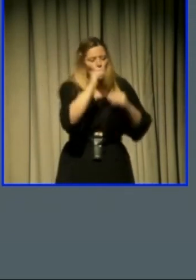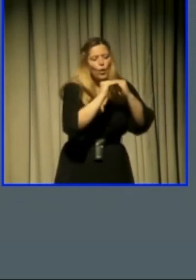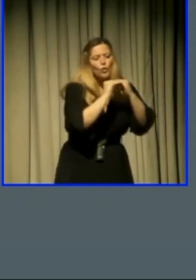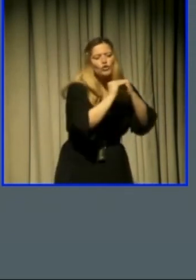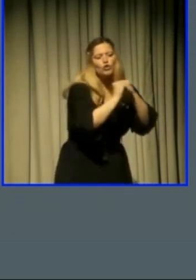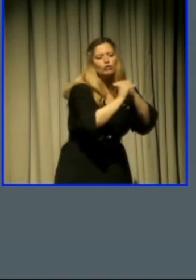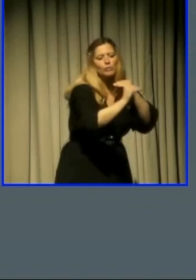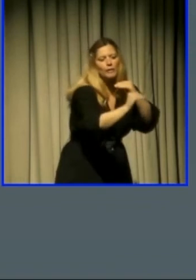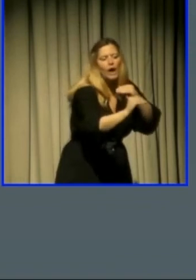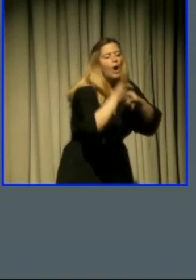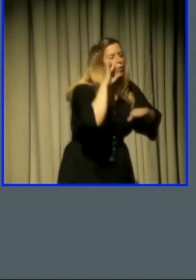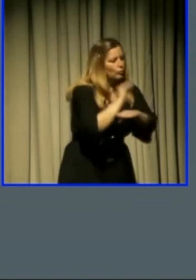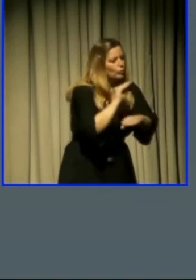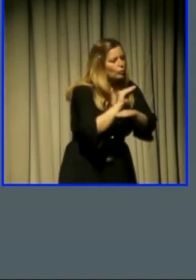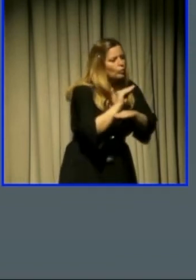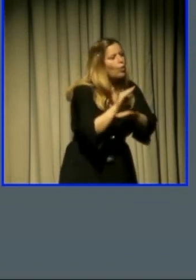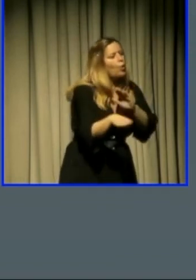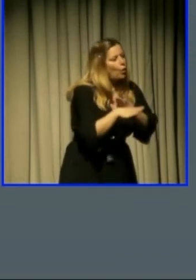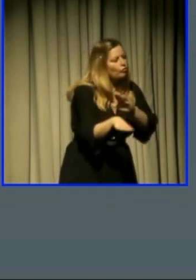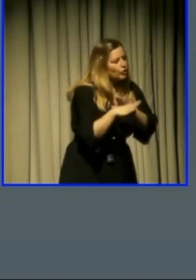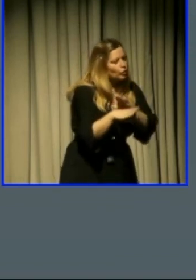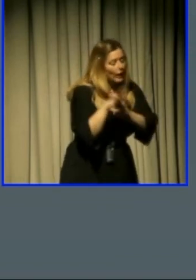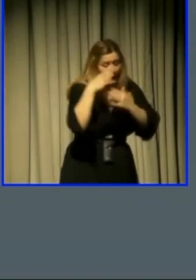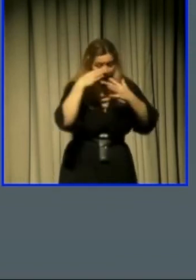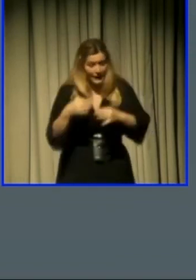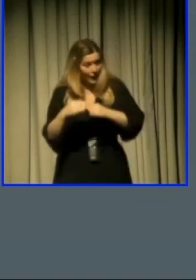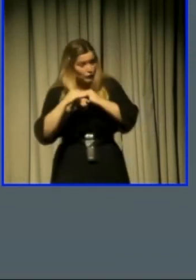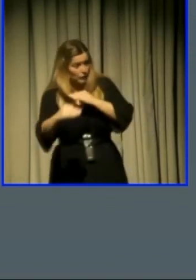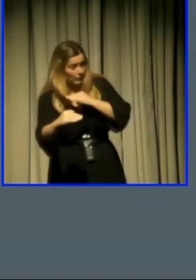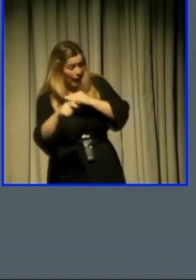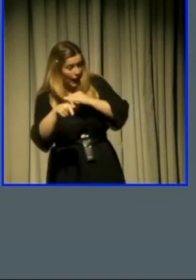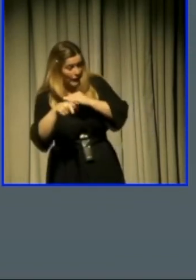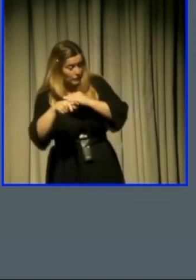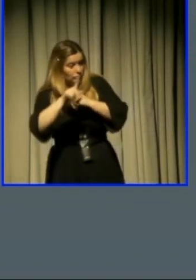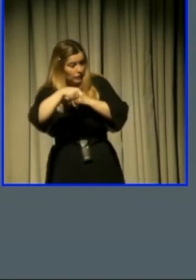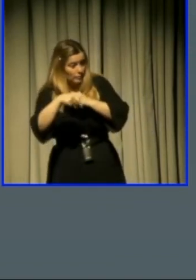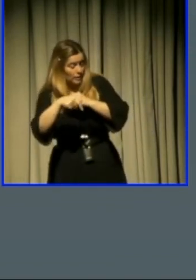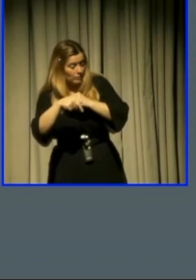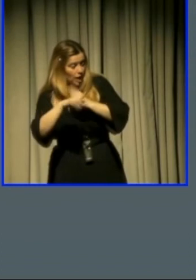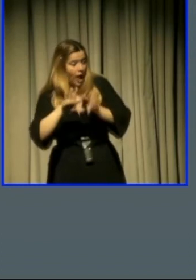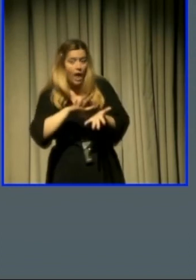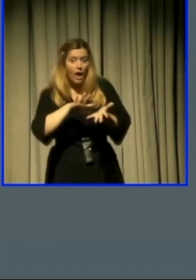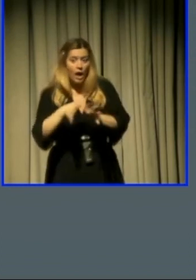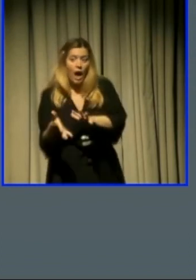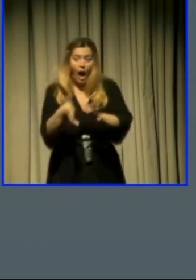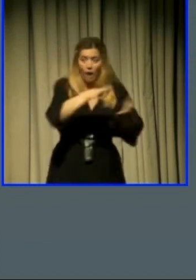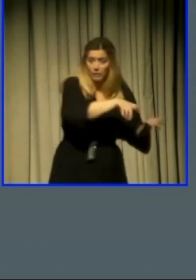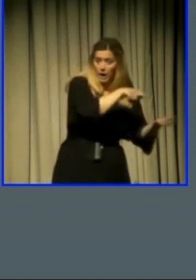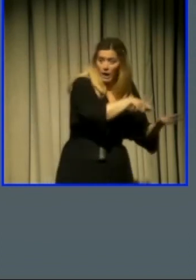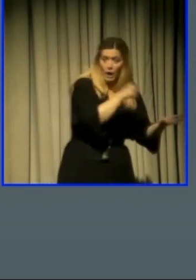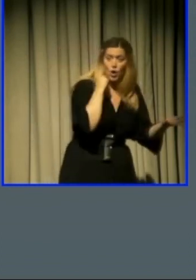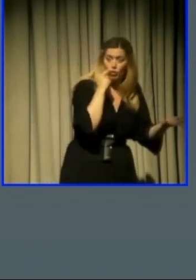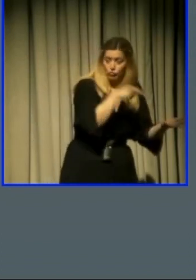that they're doing in person, but also remembering to do that and keep that habit online as well. And they